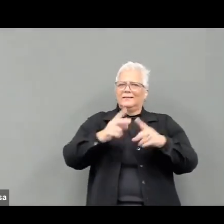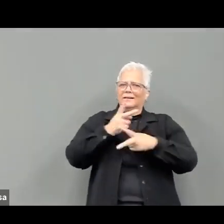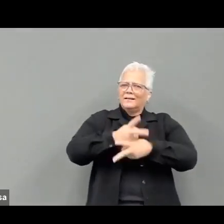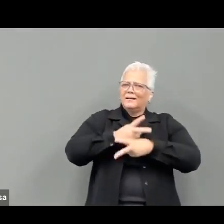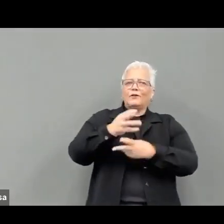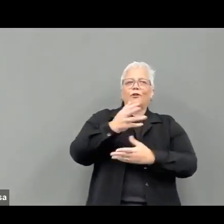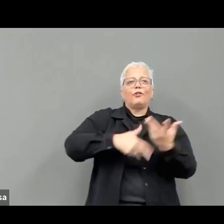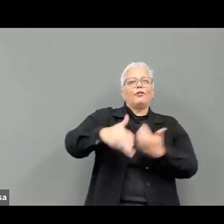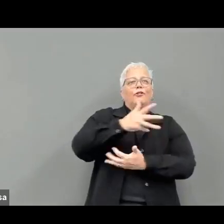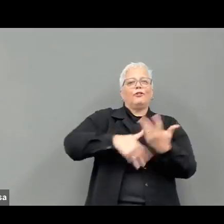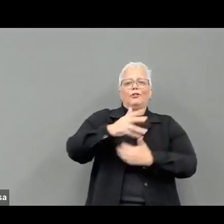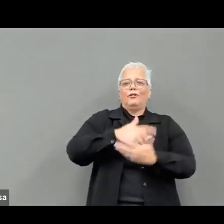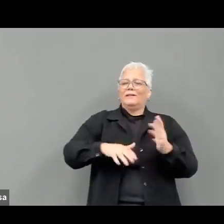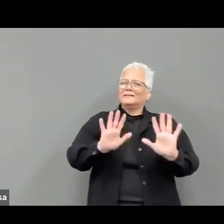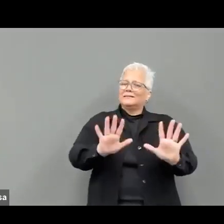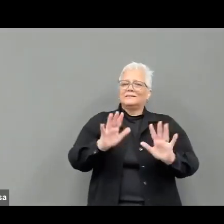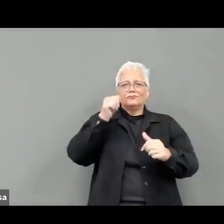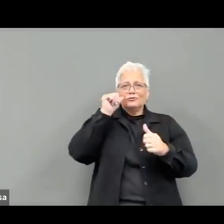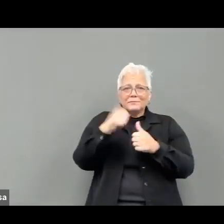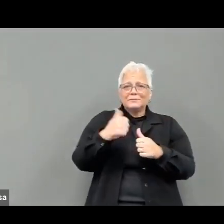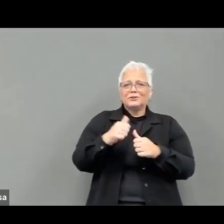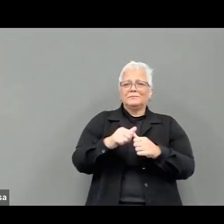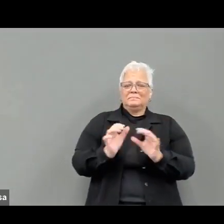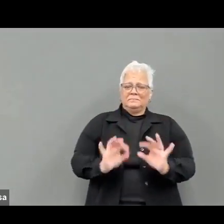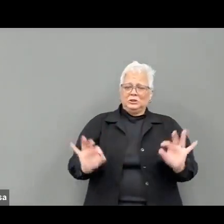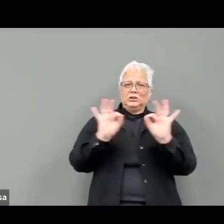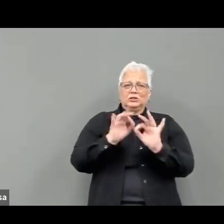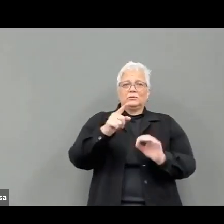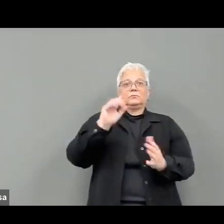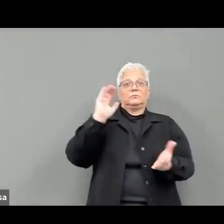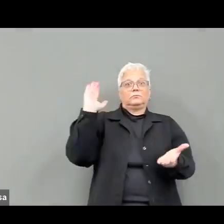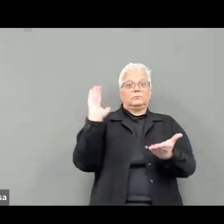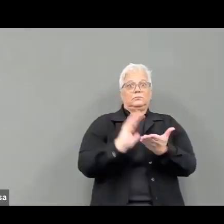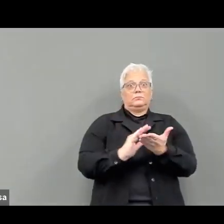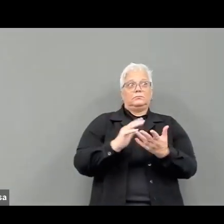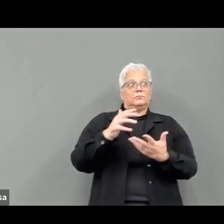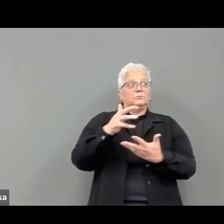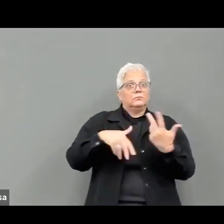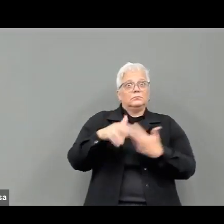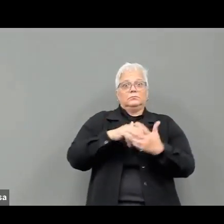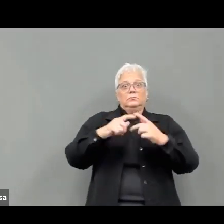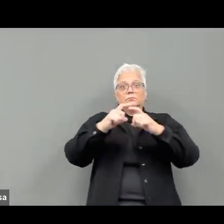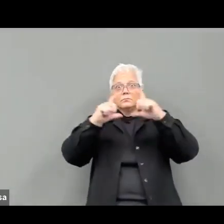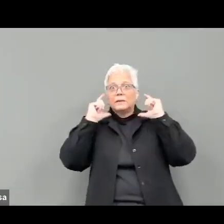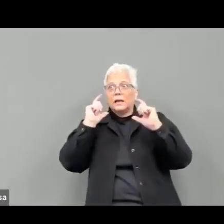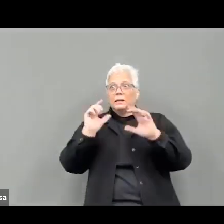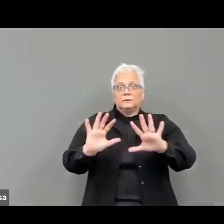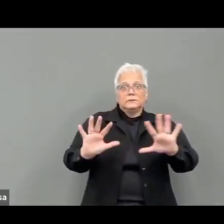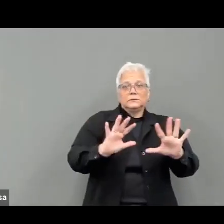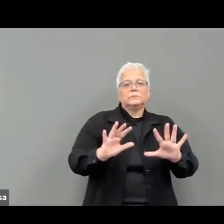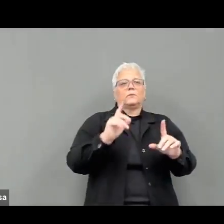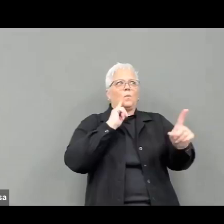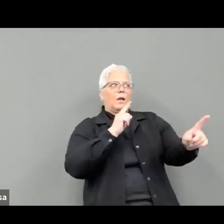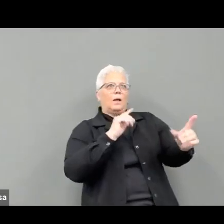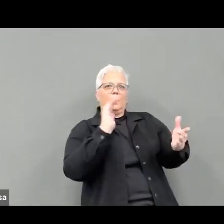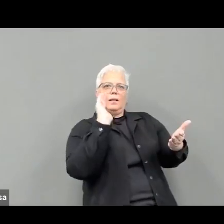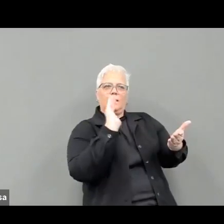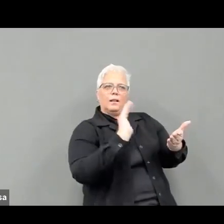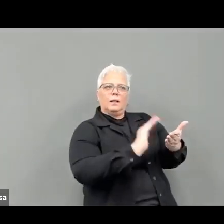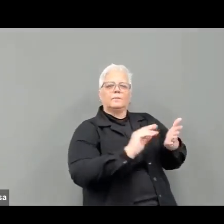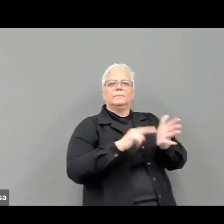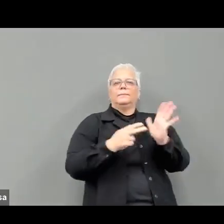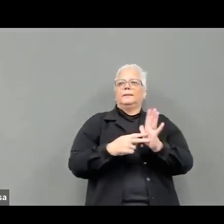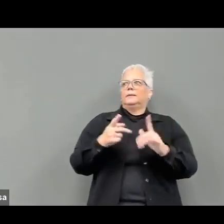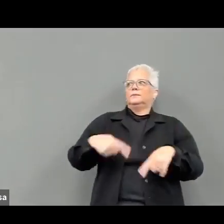and friends without masks on, the more we get away from that, the more we see our hospitalization numbers